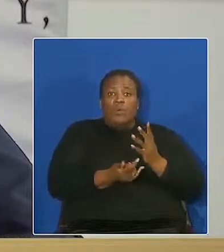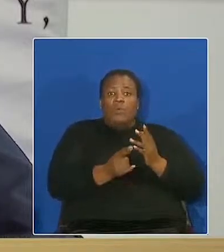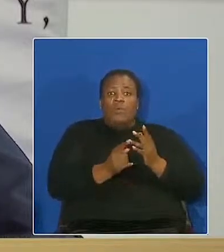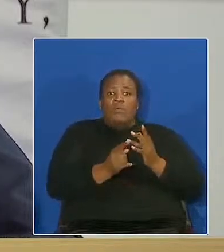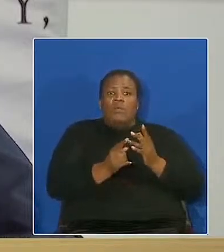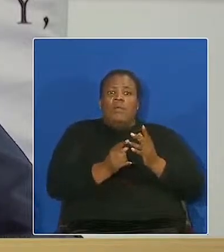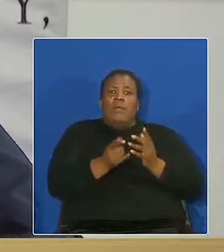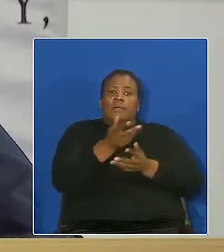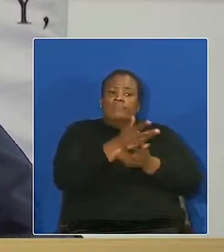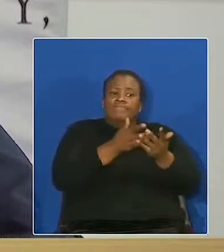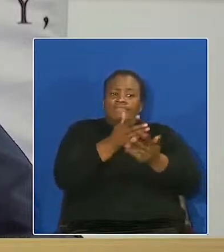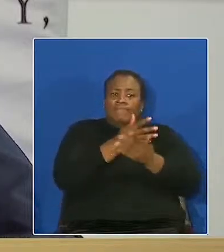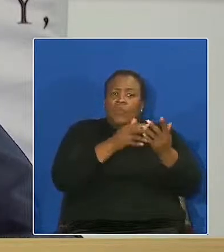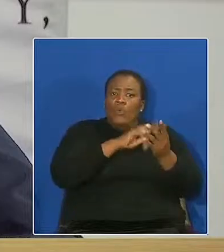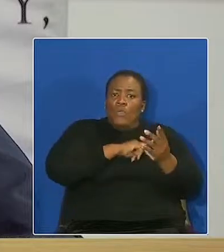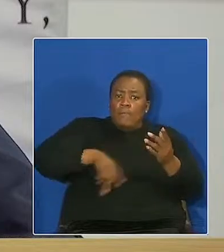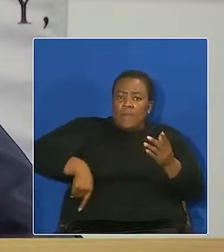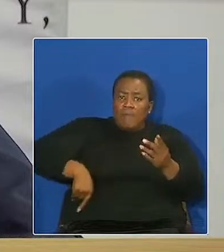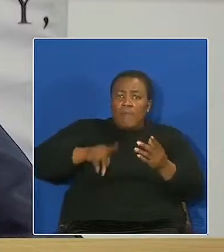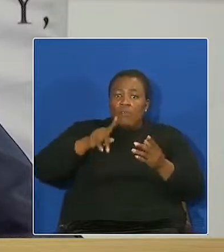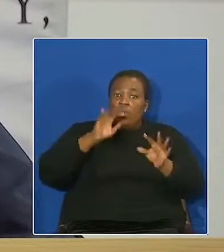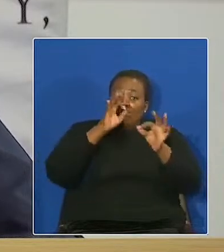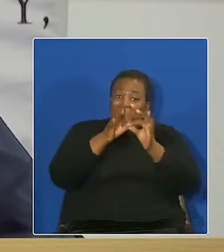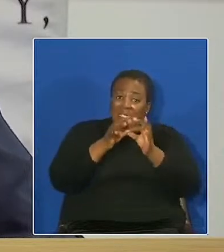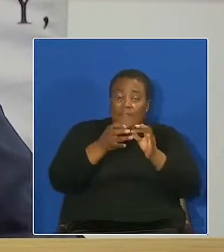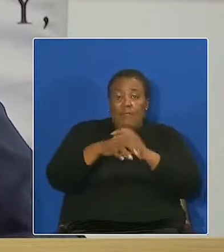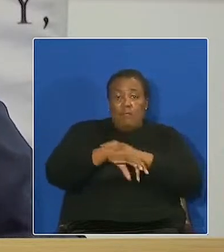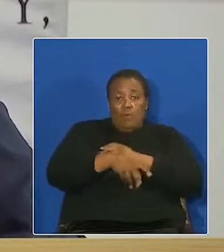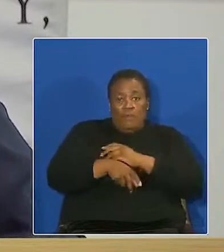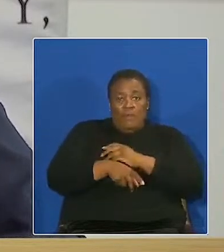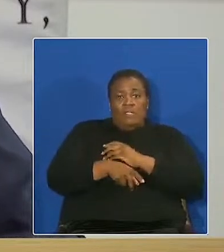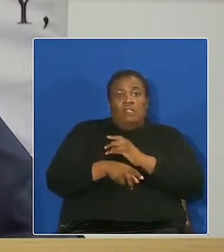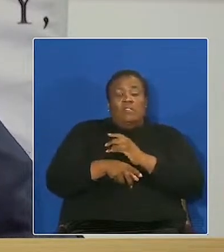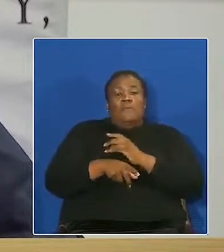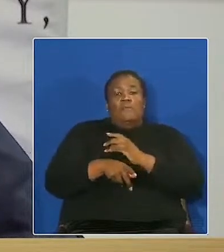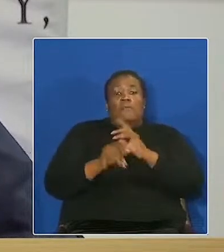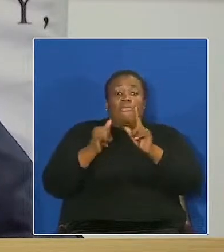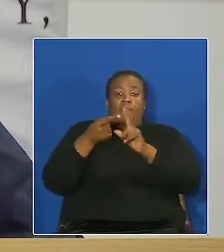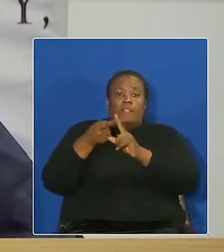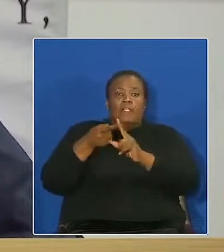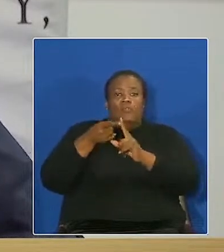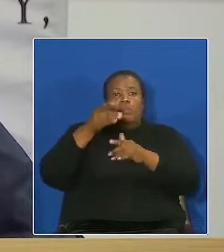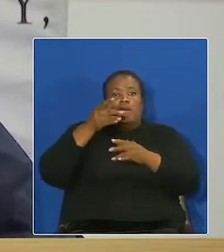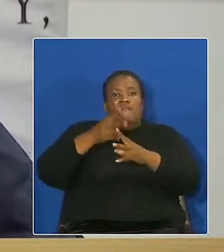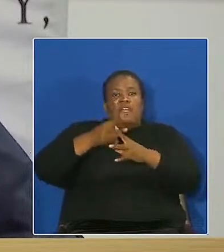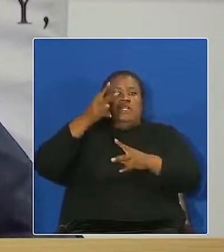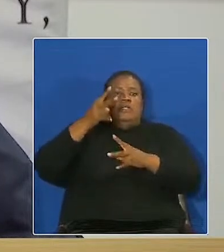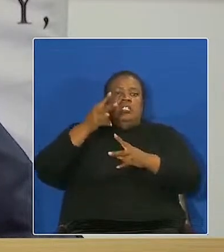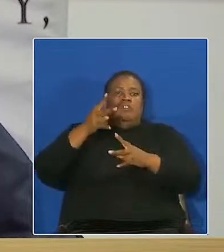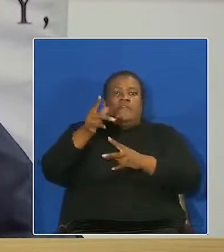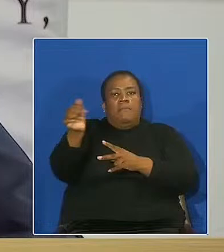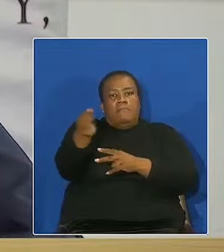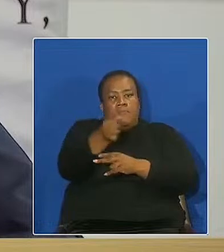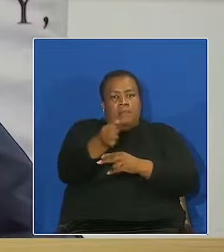premier of the particular province towards then the finalization of the appointment